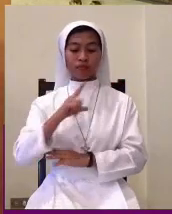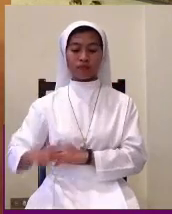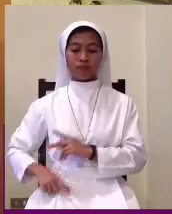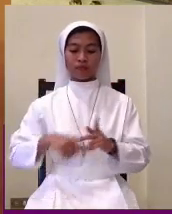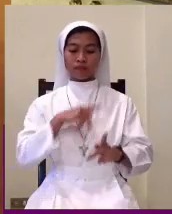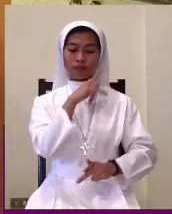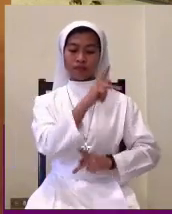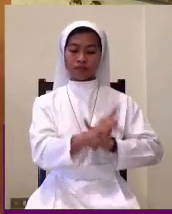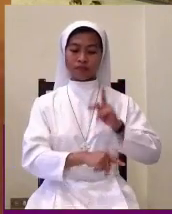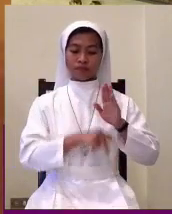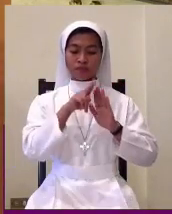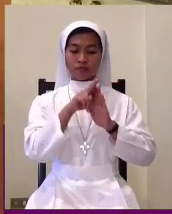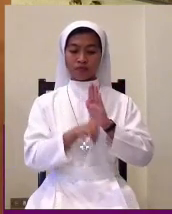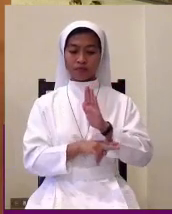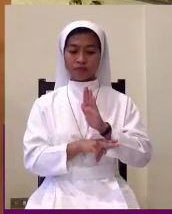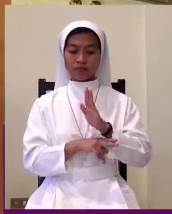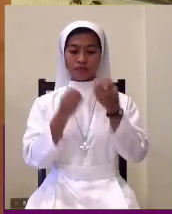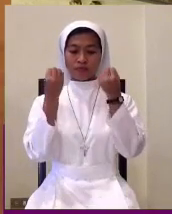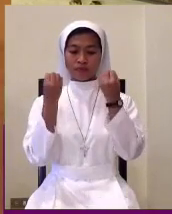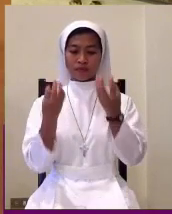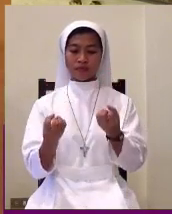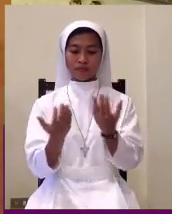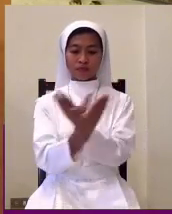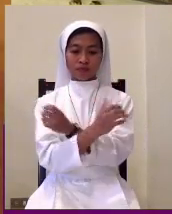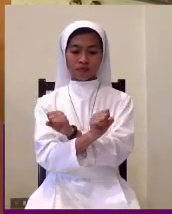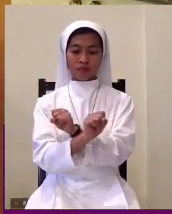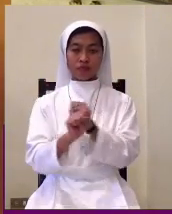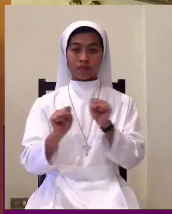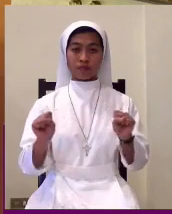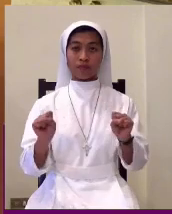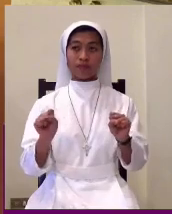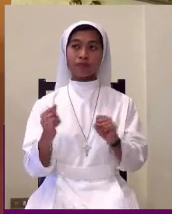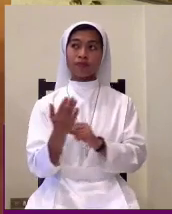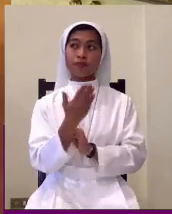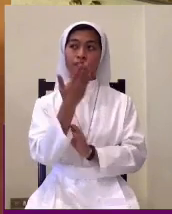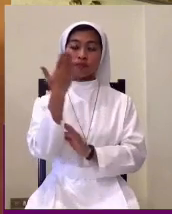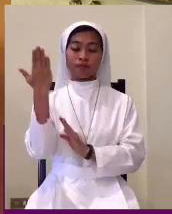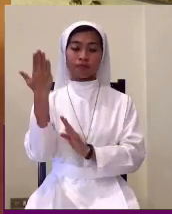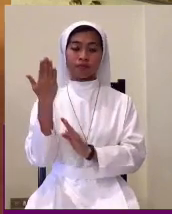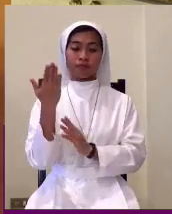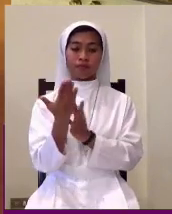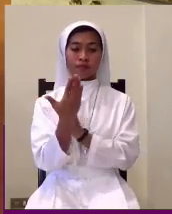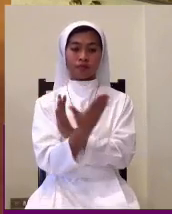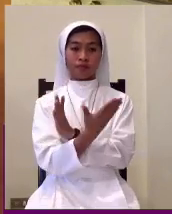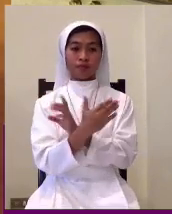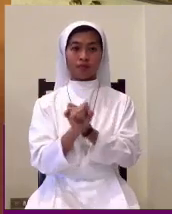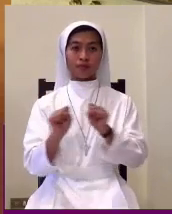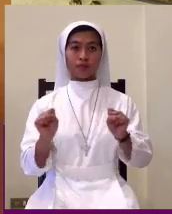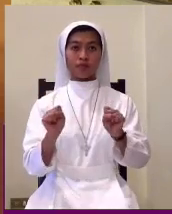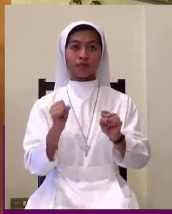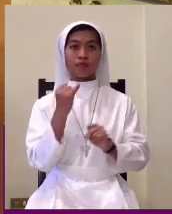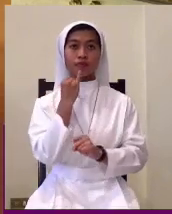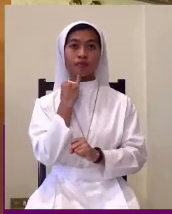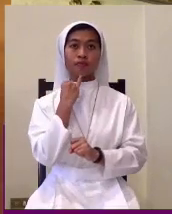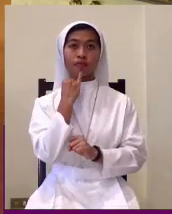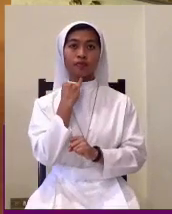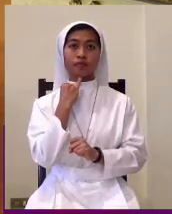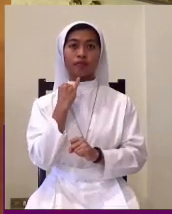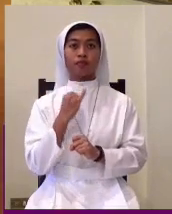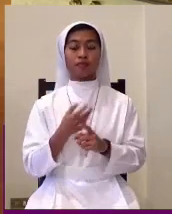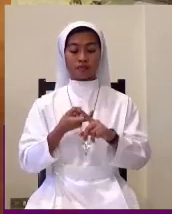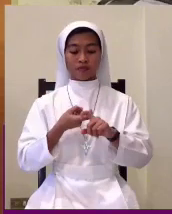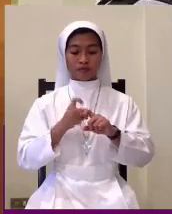him is plenteous redemption. And he will redeem Israel from all their